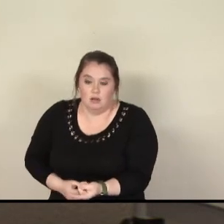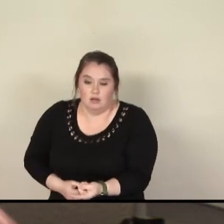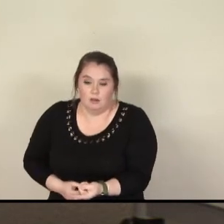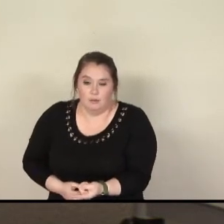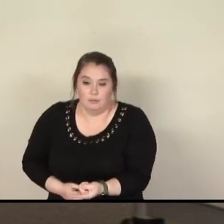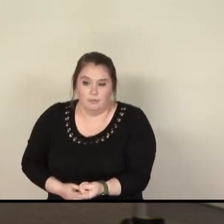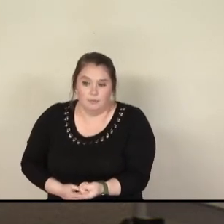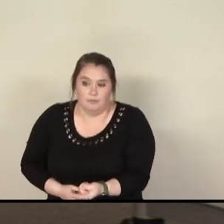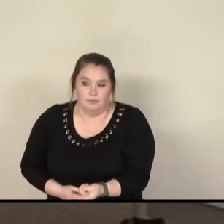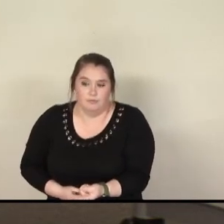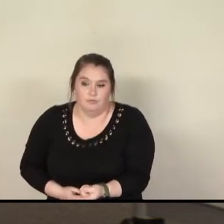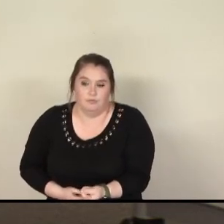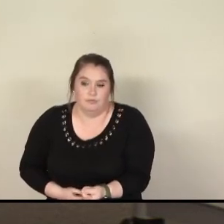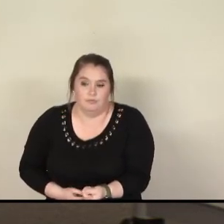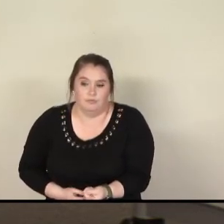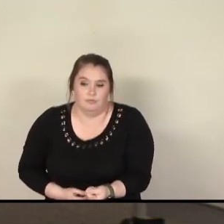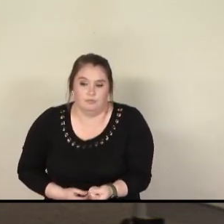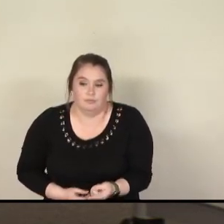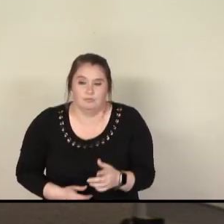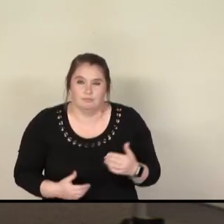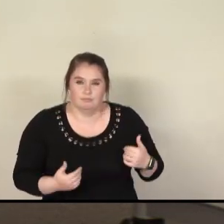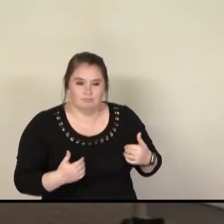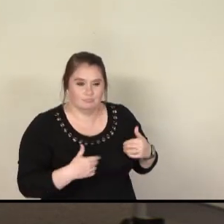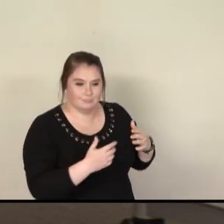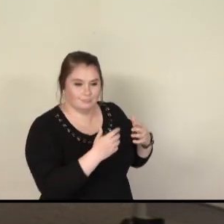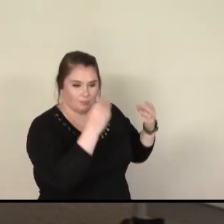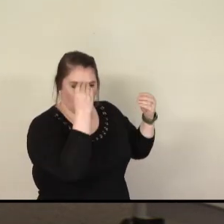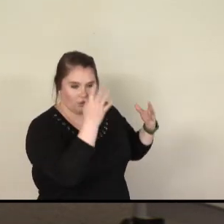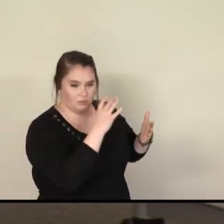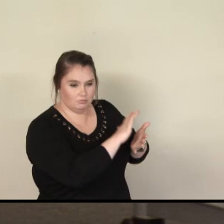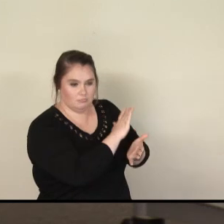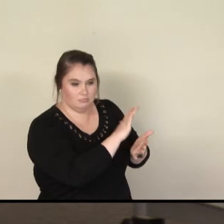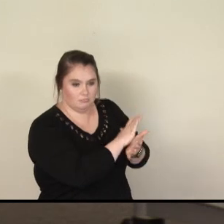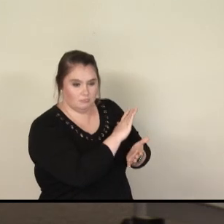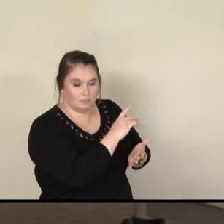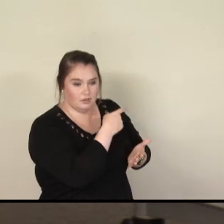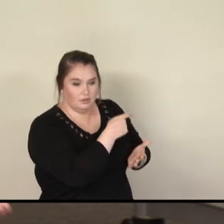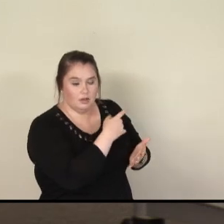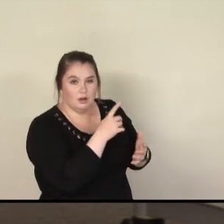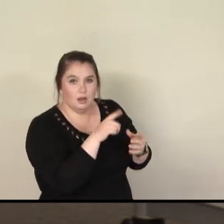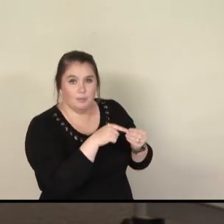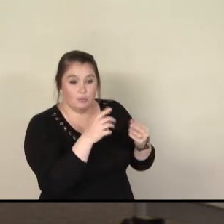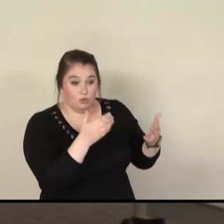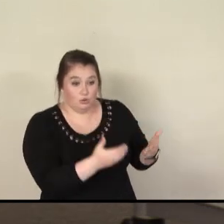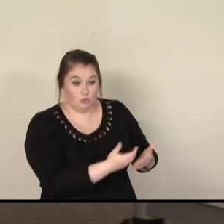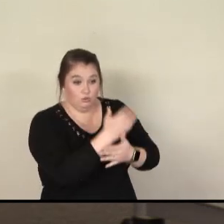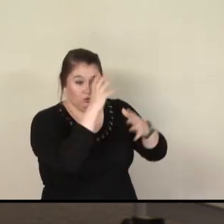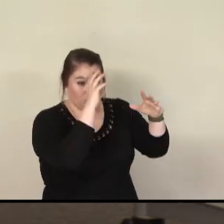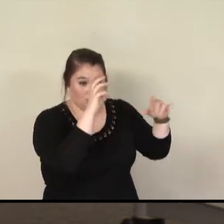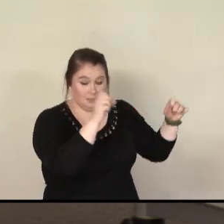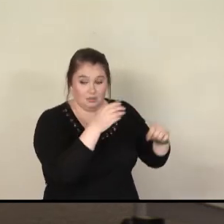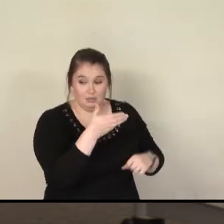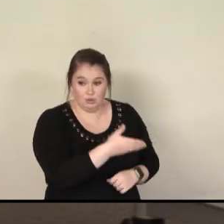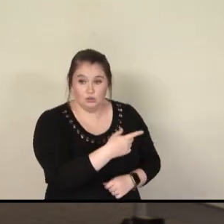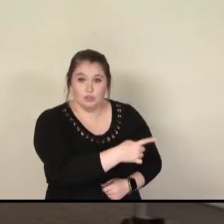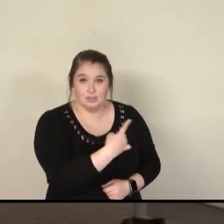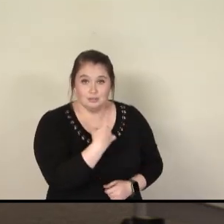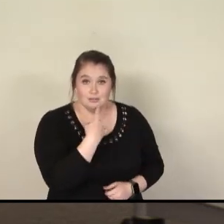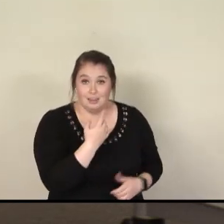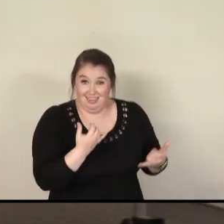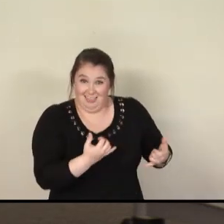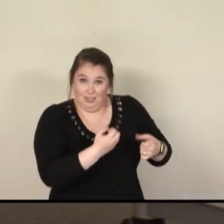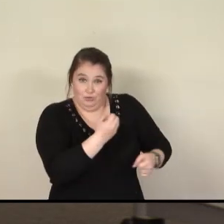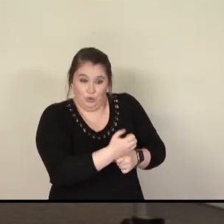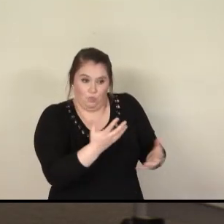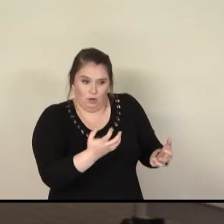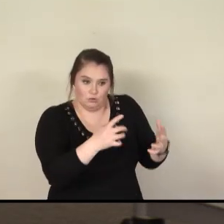up there was an article about the Fort Worth superintendent, when the new superintendent there, and saying that she wanted to do that this